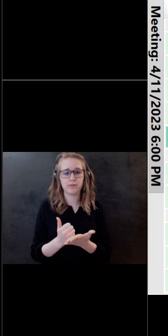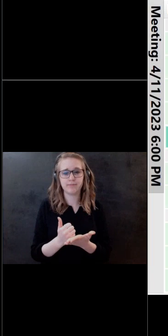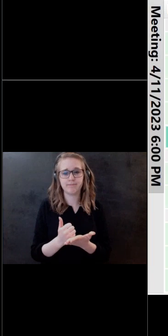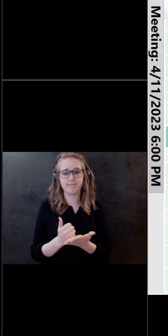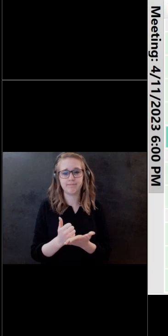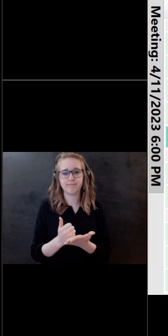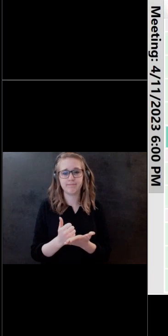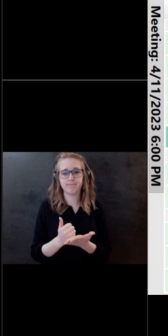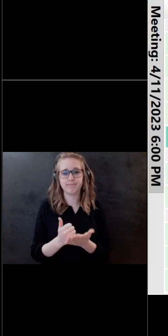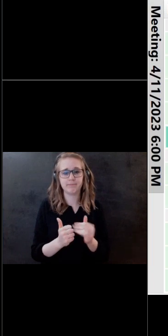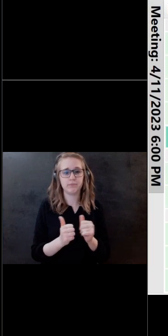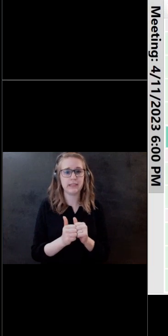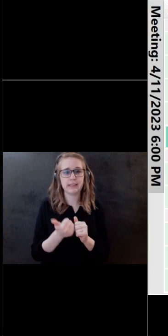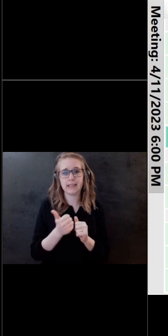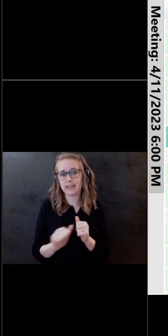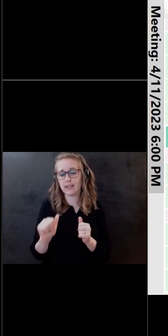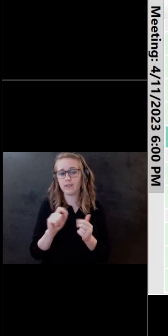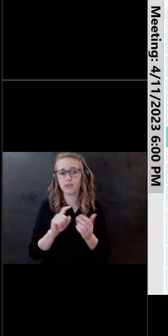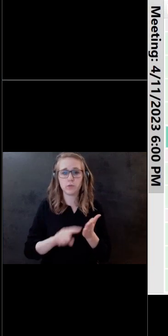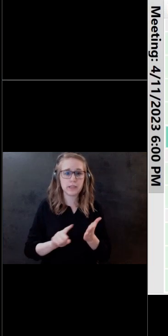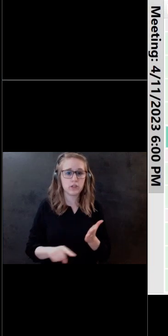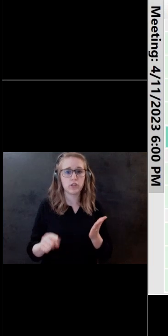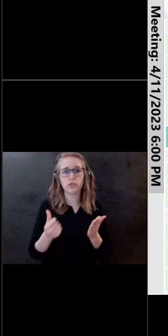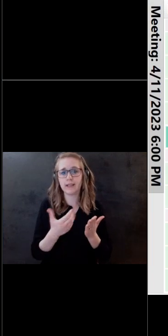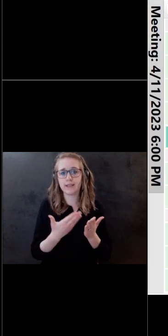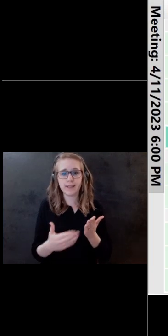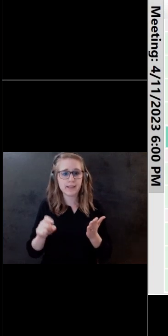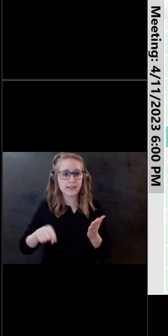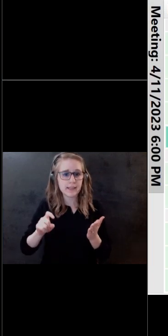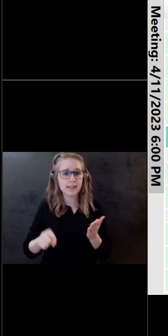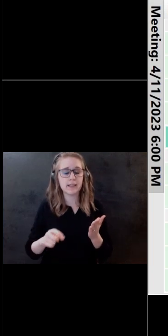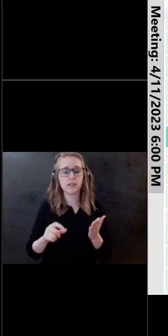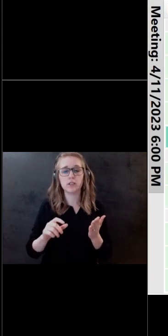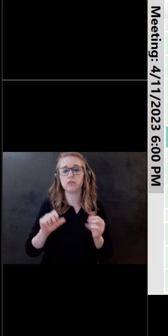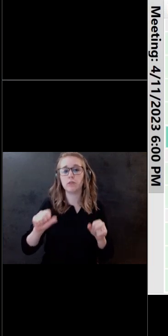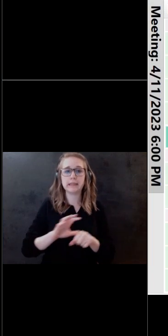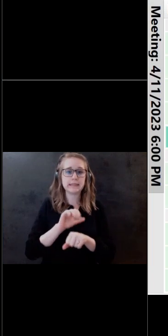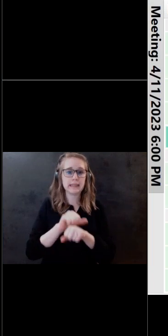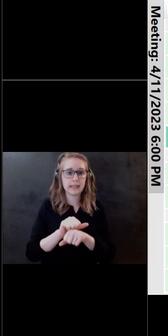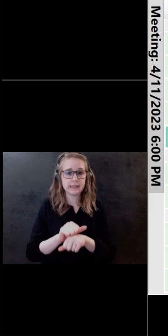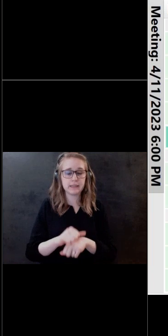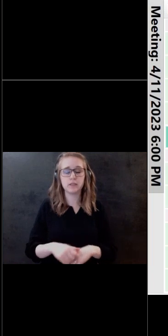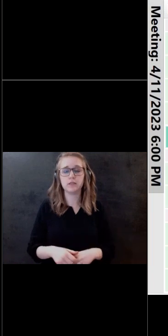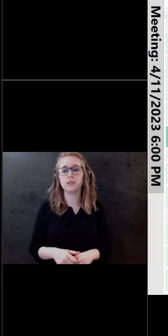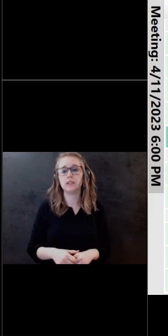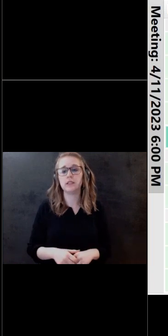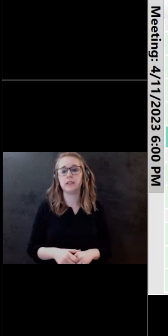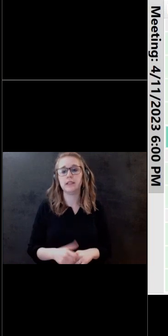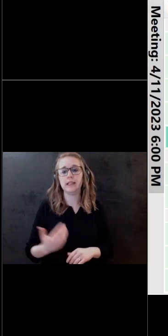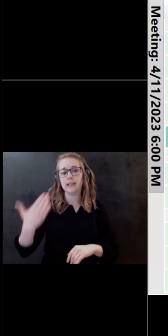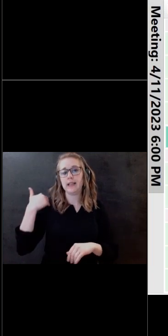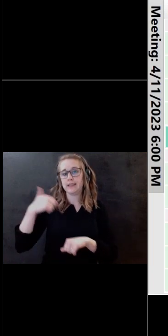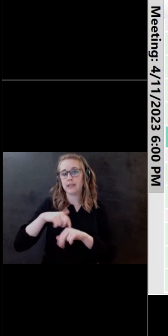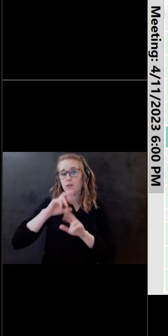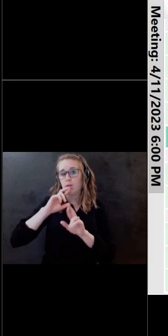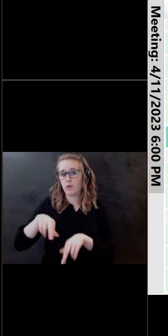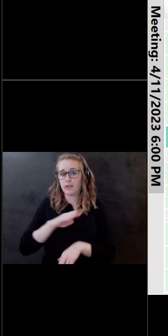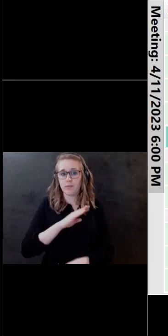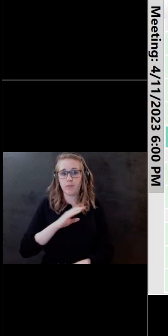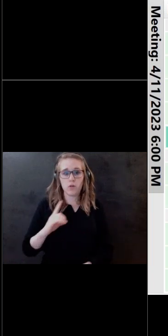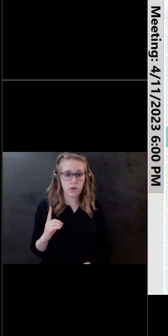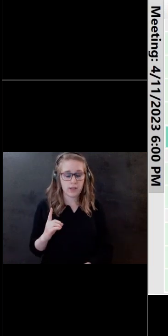with any of the research or anything that could be needed, could be assigned. The last time we reported to the board, there